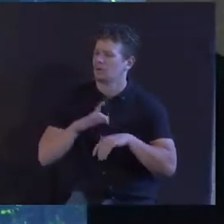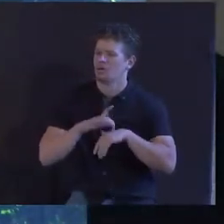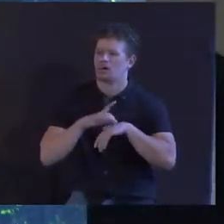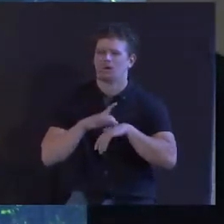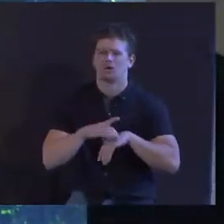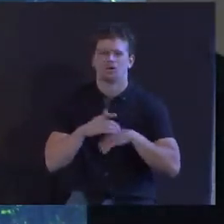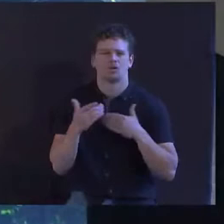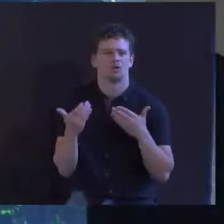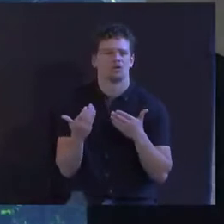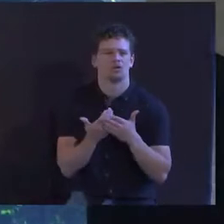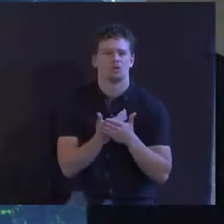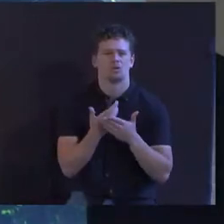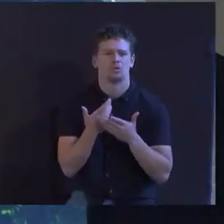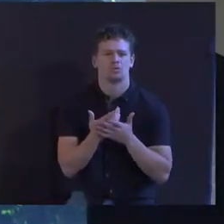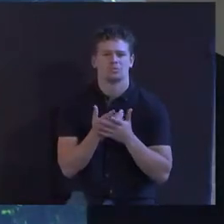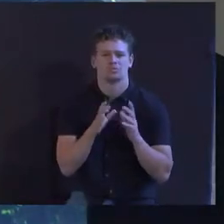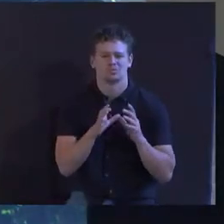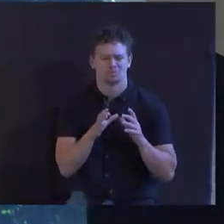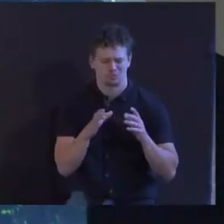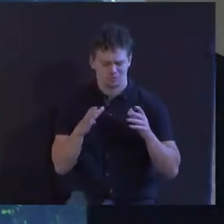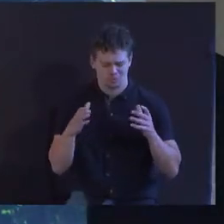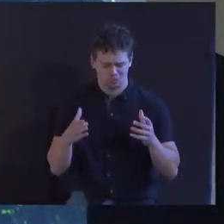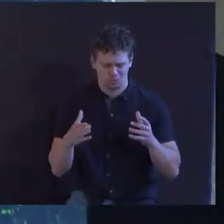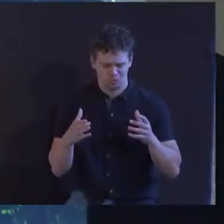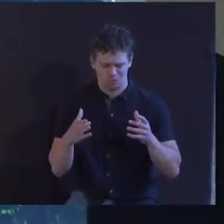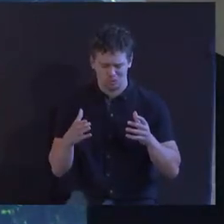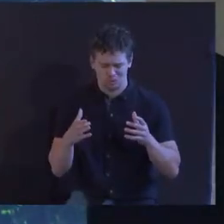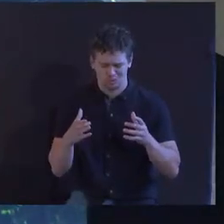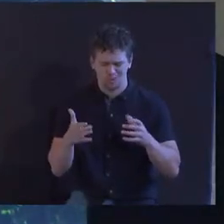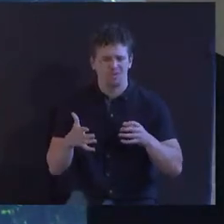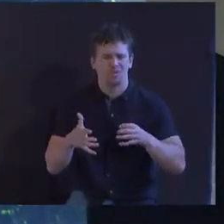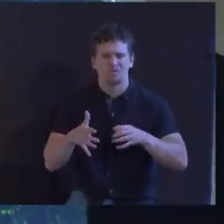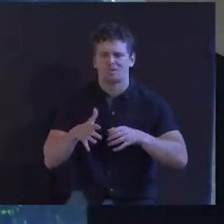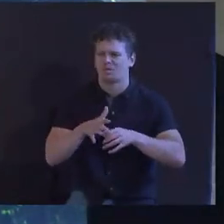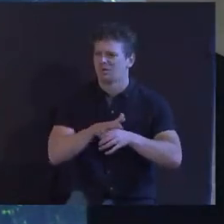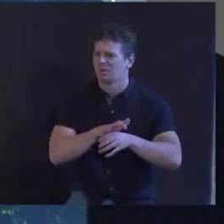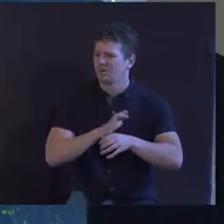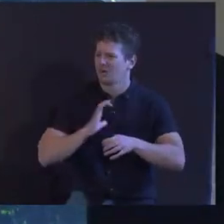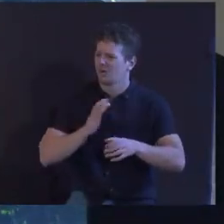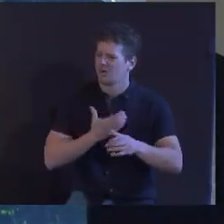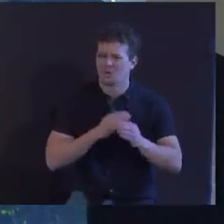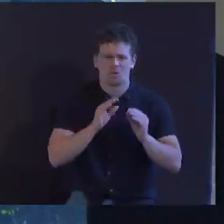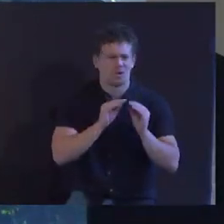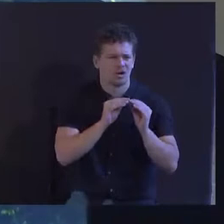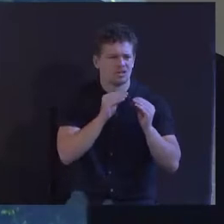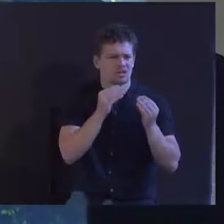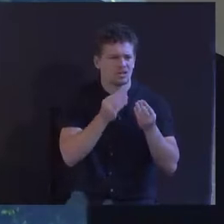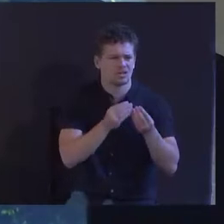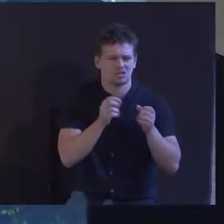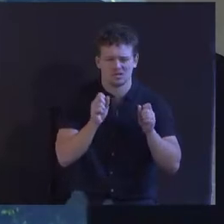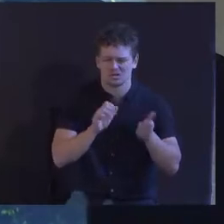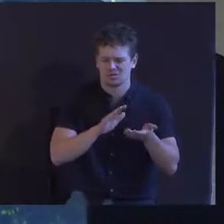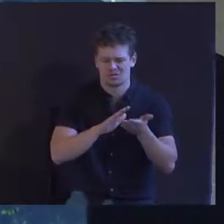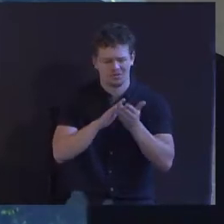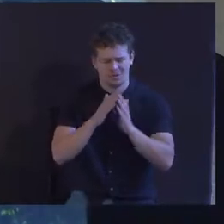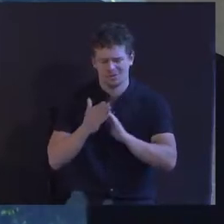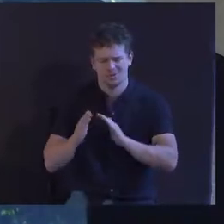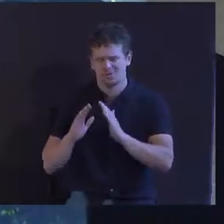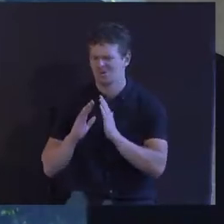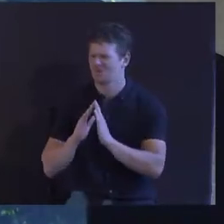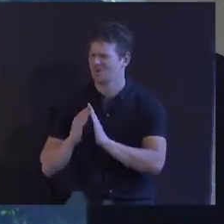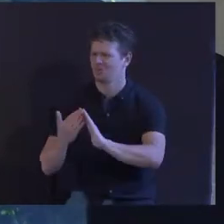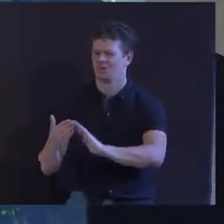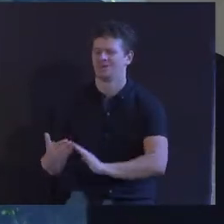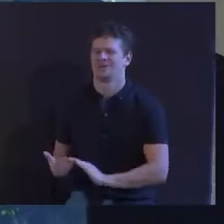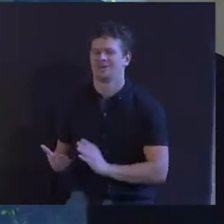diversity. We can transform our organizations into communities, places of